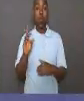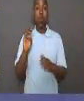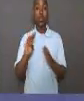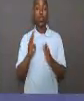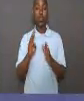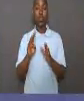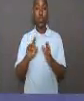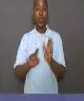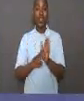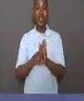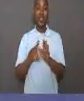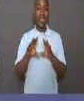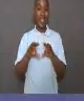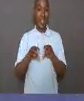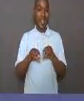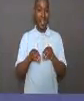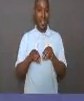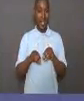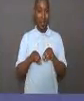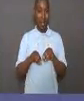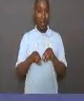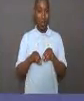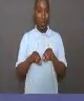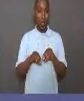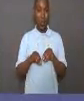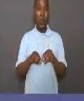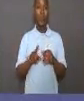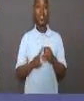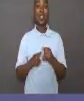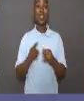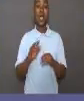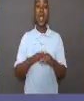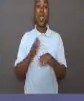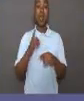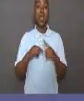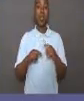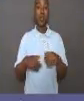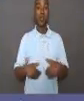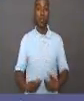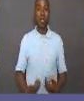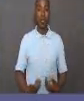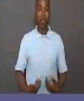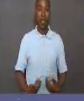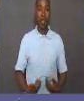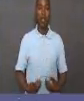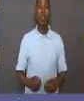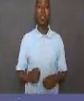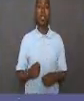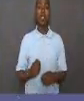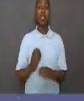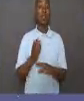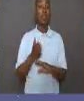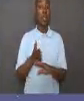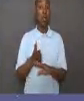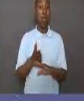suffer from weakness and weight loss. Also, if the